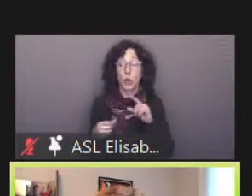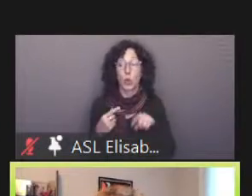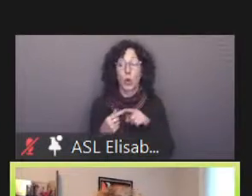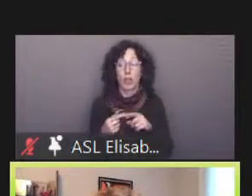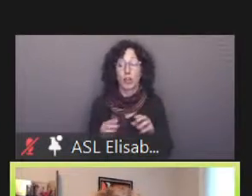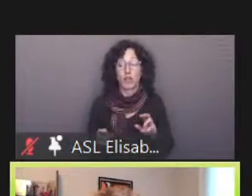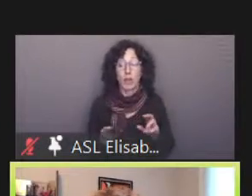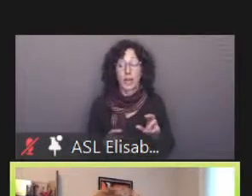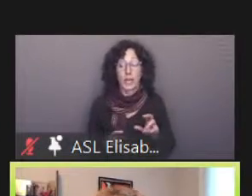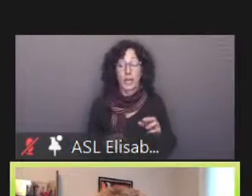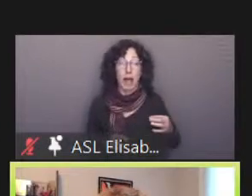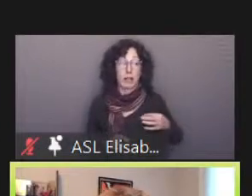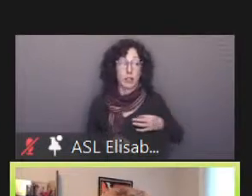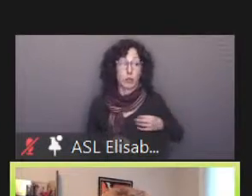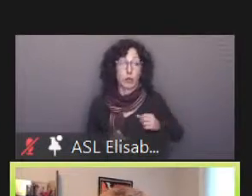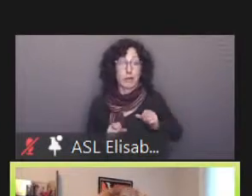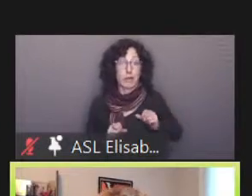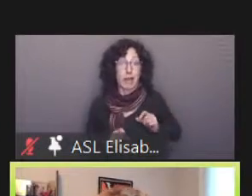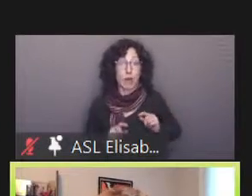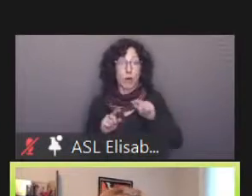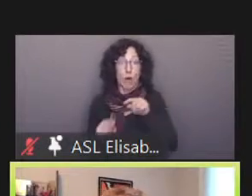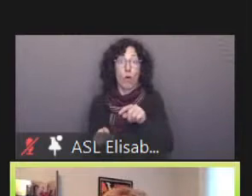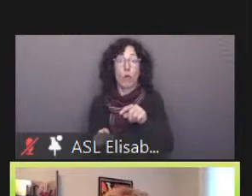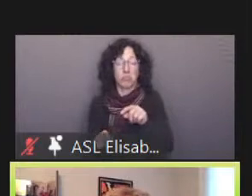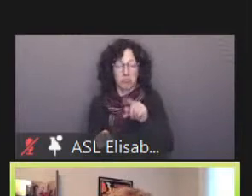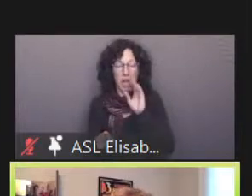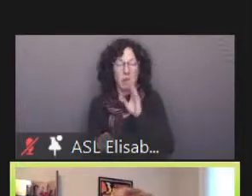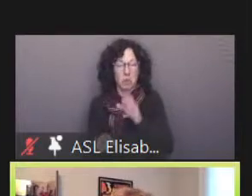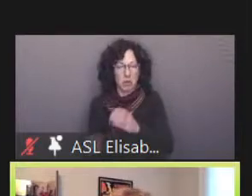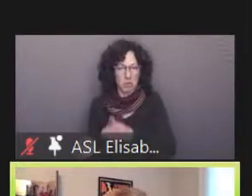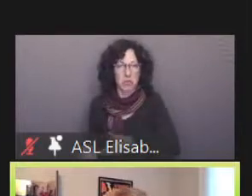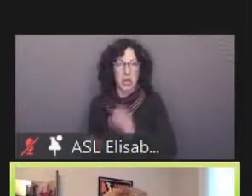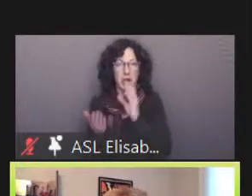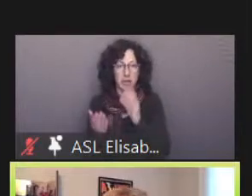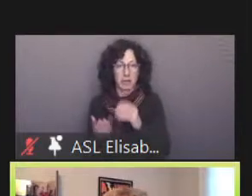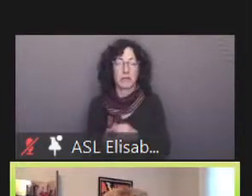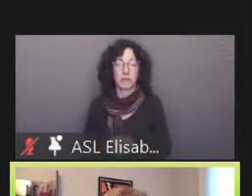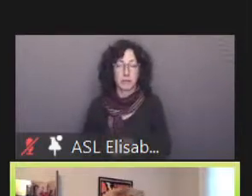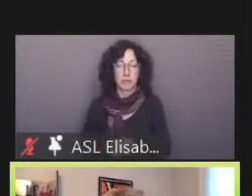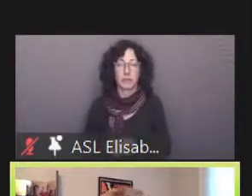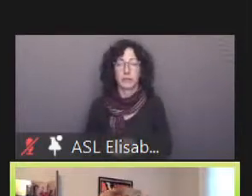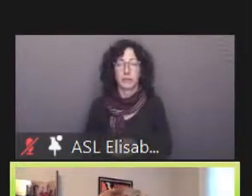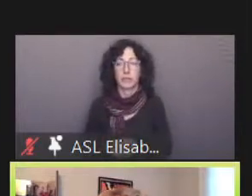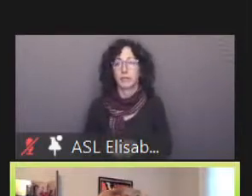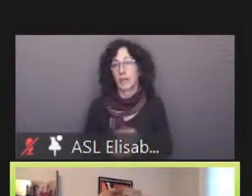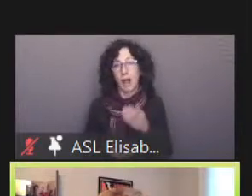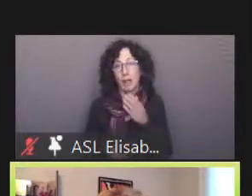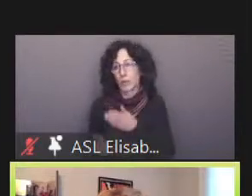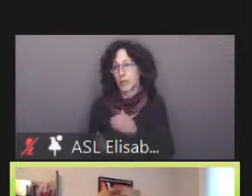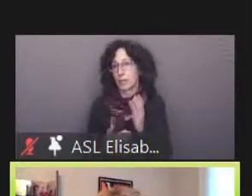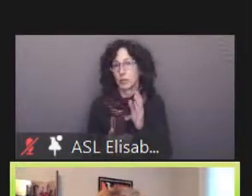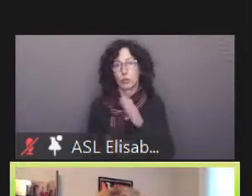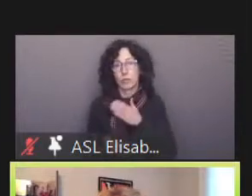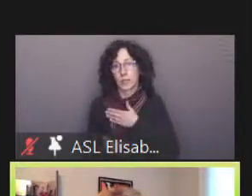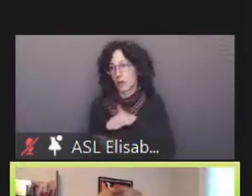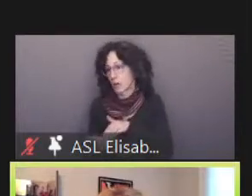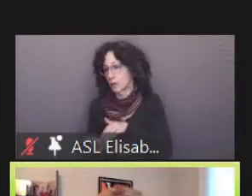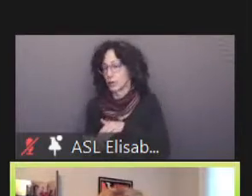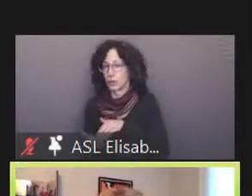to get vaccinated, whether it's at their pediatrician, one of the city sites, or a pharmacy.